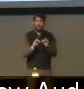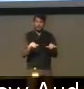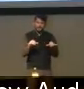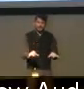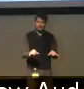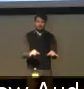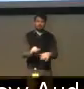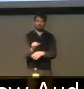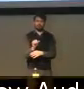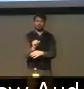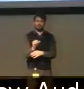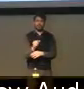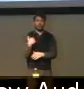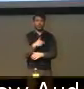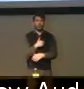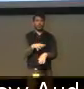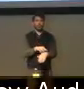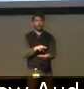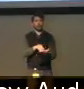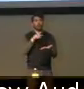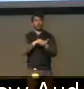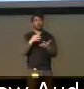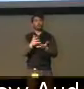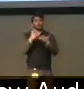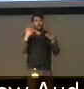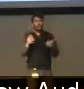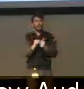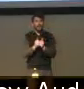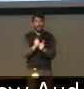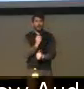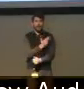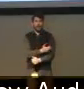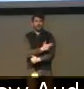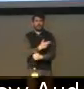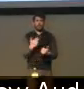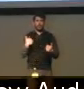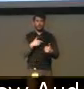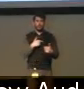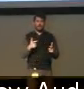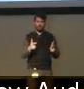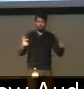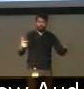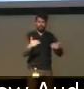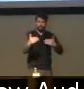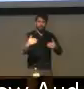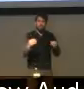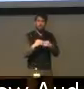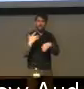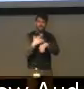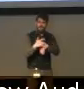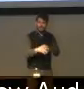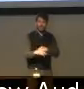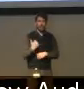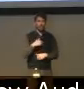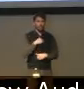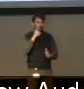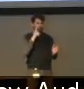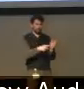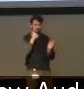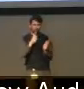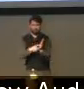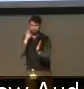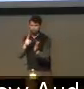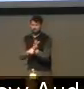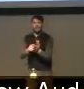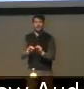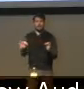make capacity in the organization. And we're starting to look critically at what who those patients are and what their needs are so that we can start to